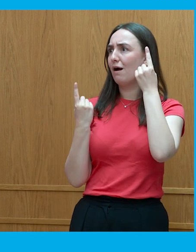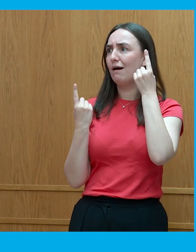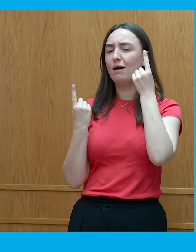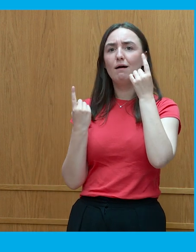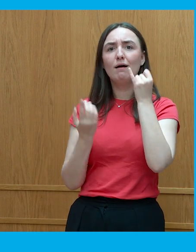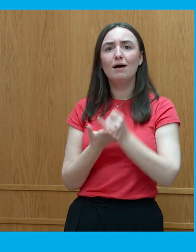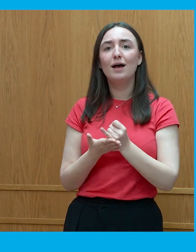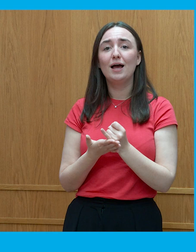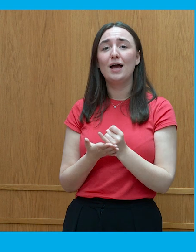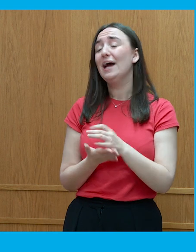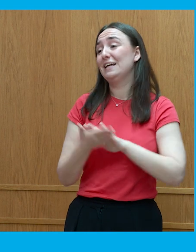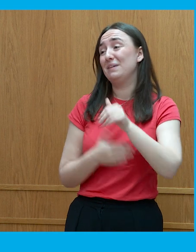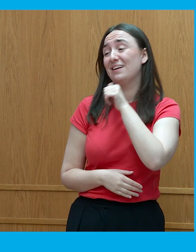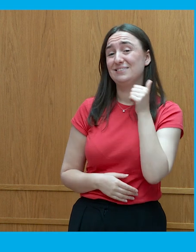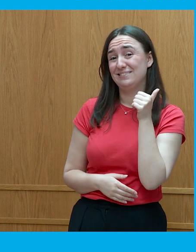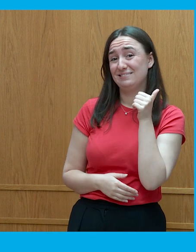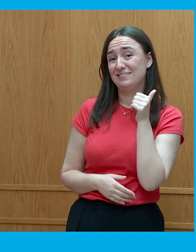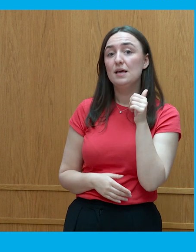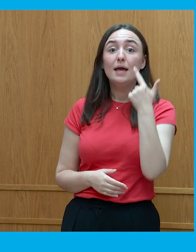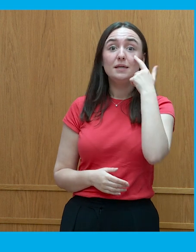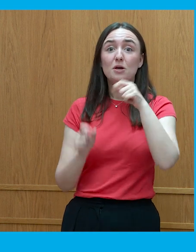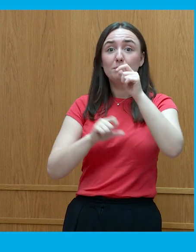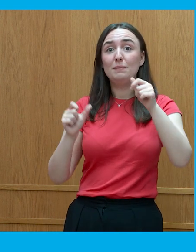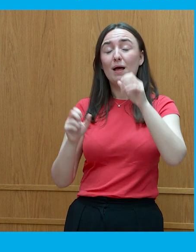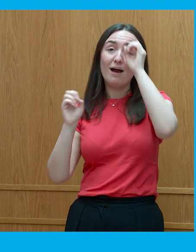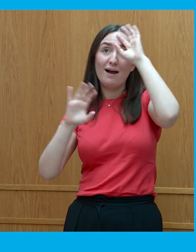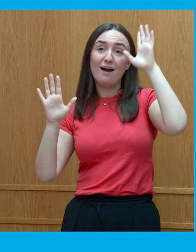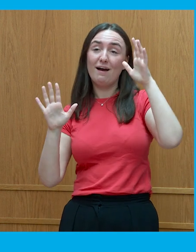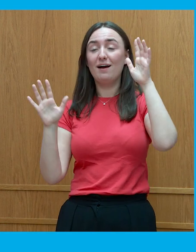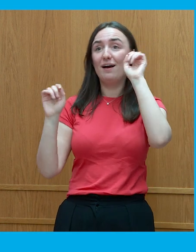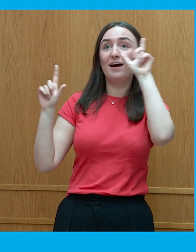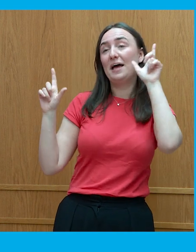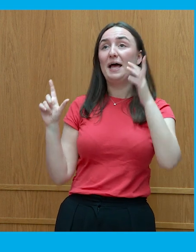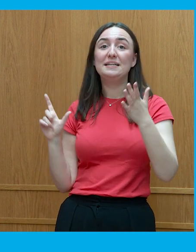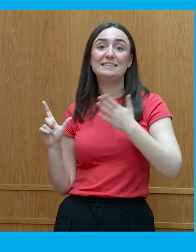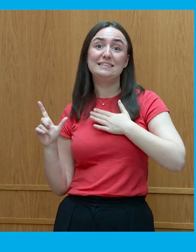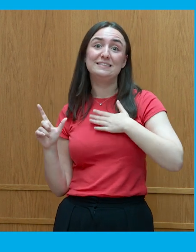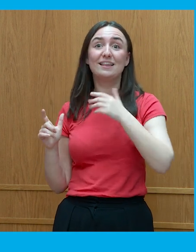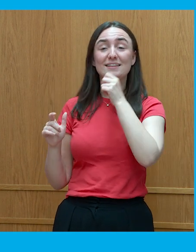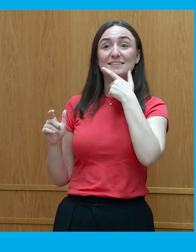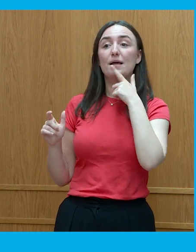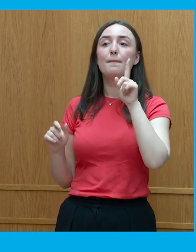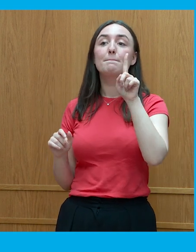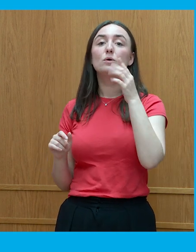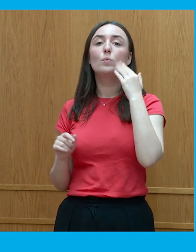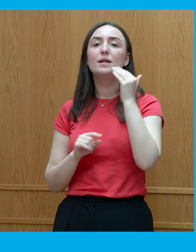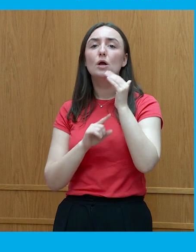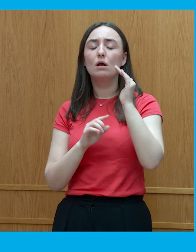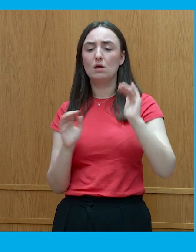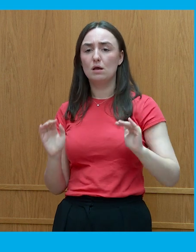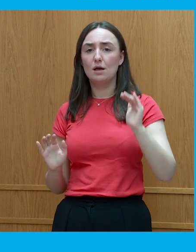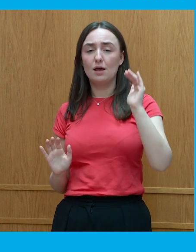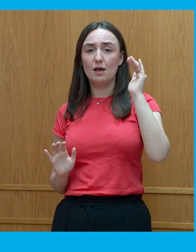I mean that in the nicest way. I think young people are idealistic, and that's good. That's important. But then as young people get older and